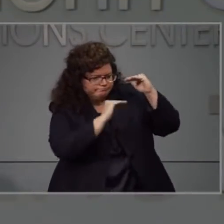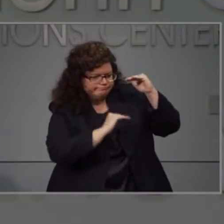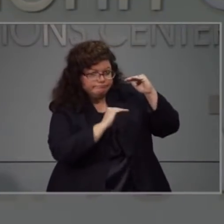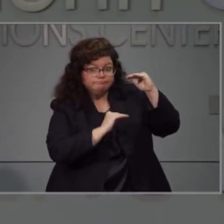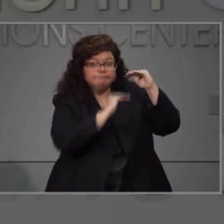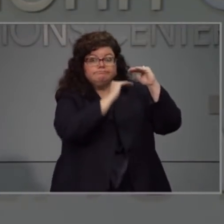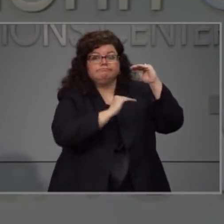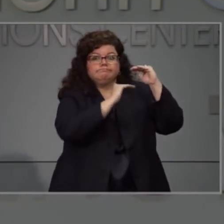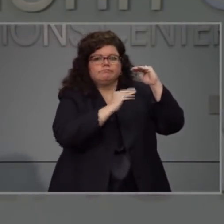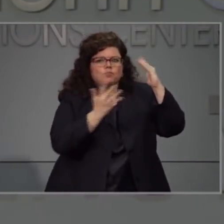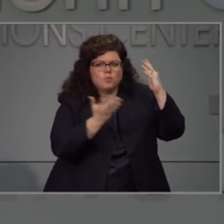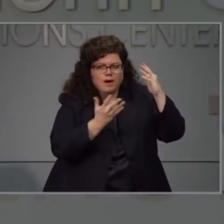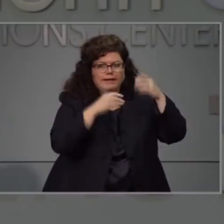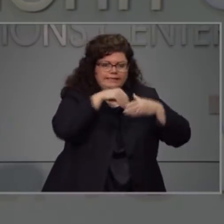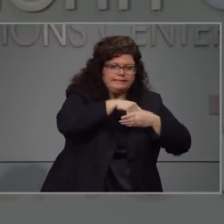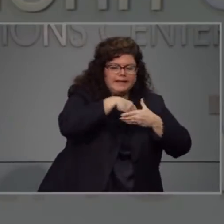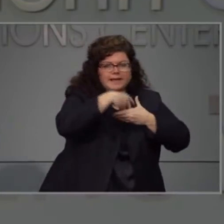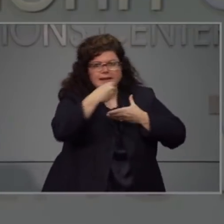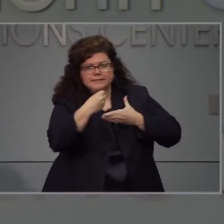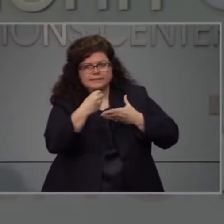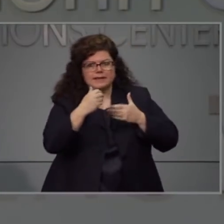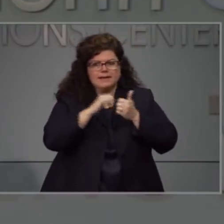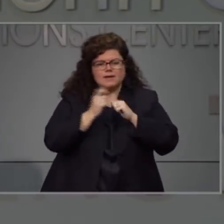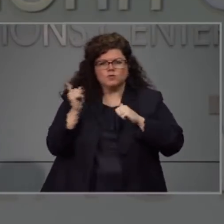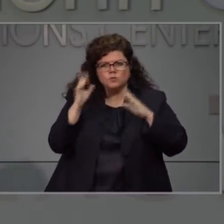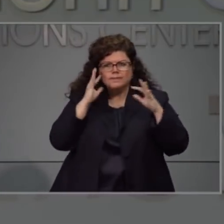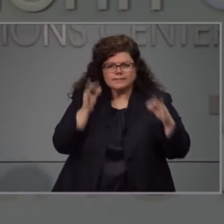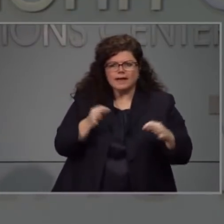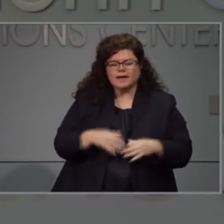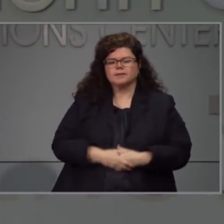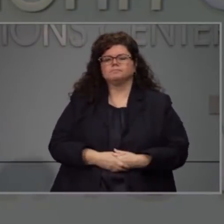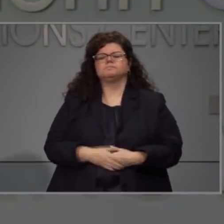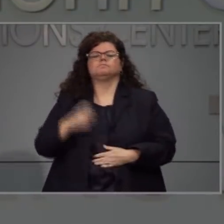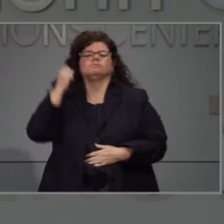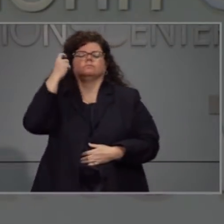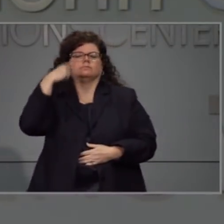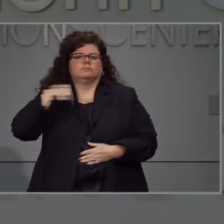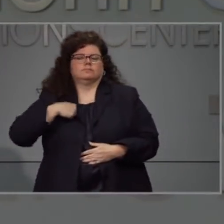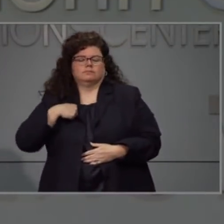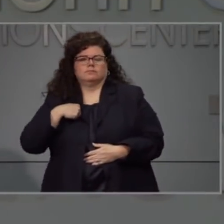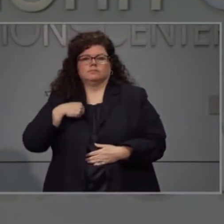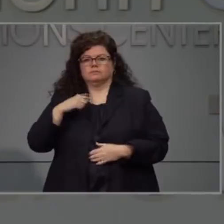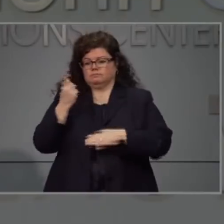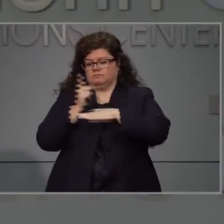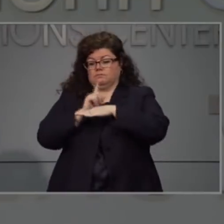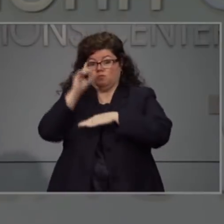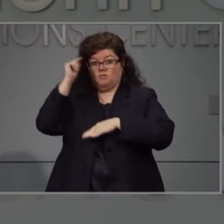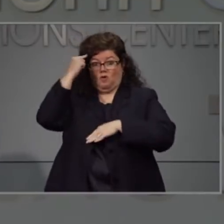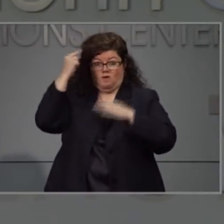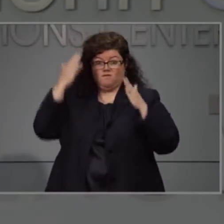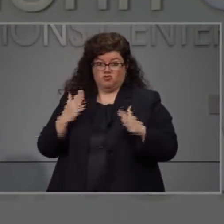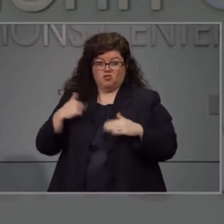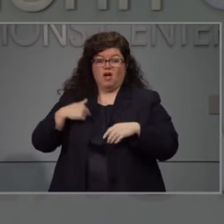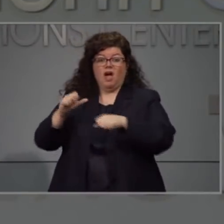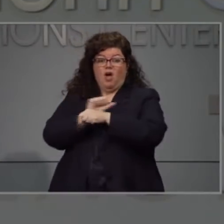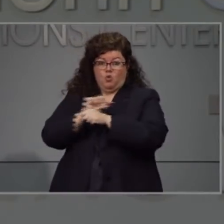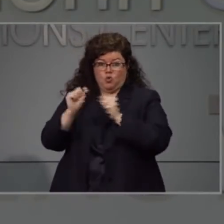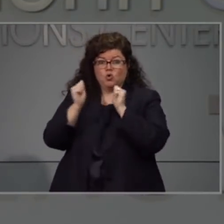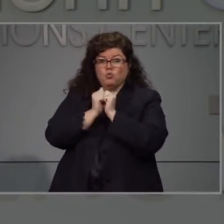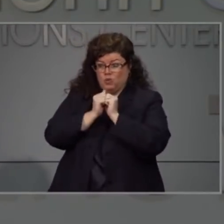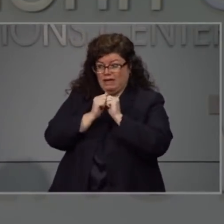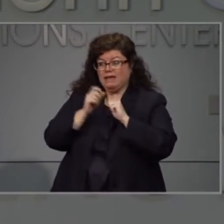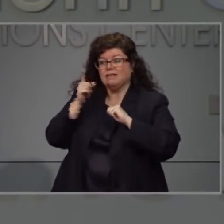of individual restaurants in how they operate. And I'll tell you this, there is a strong desire by